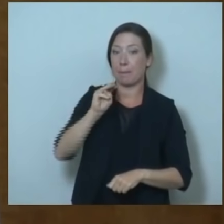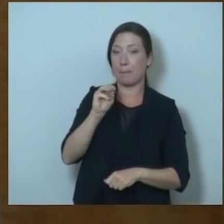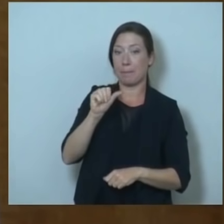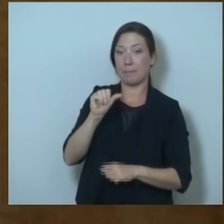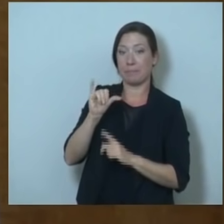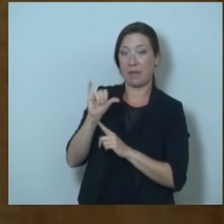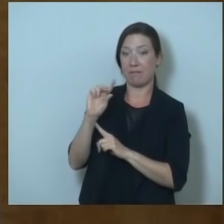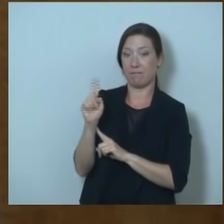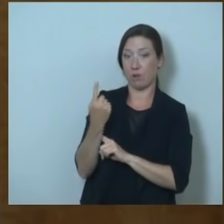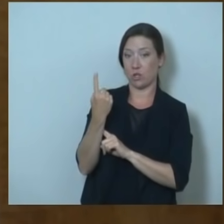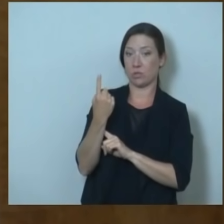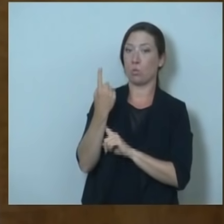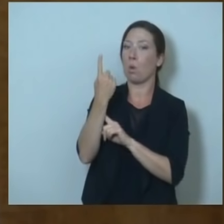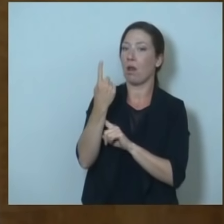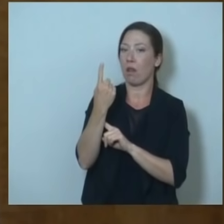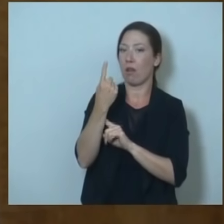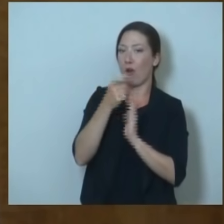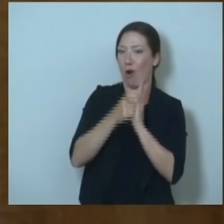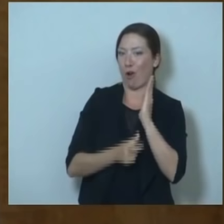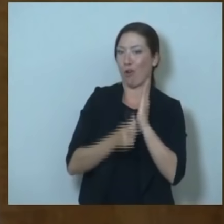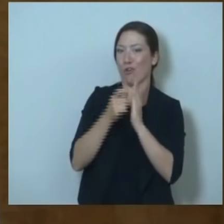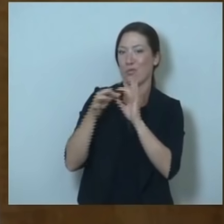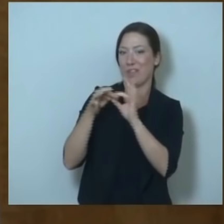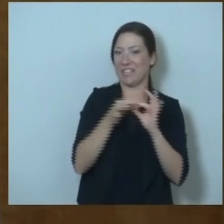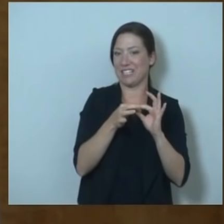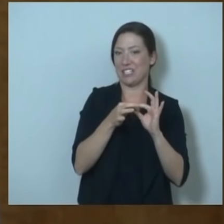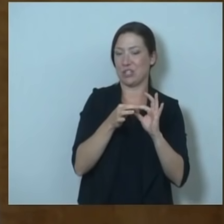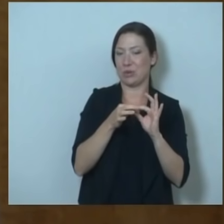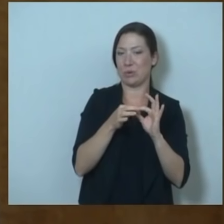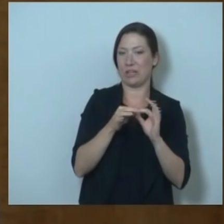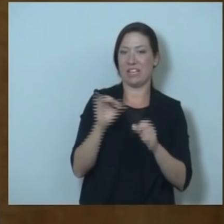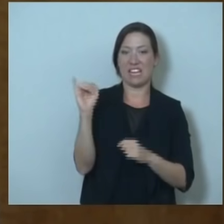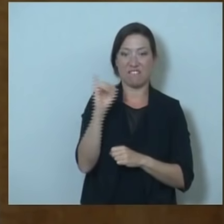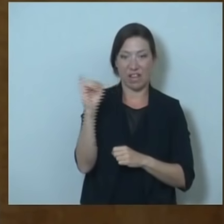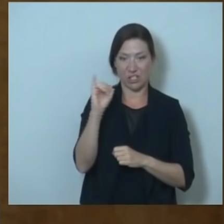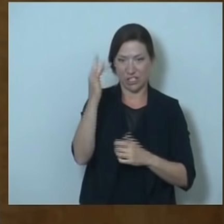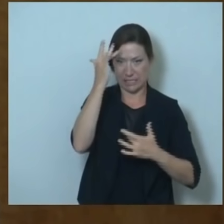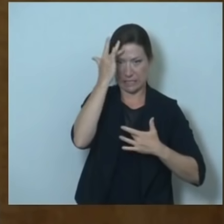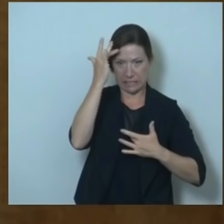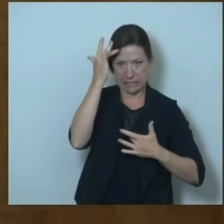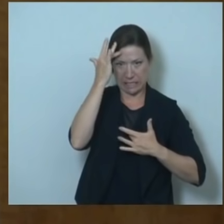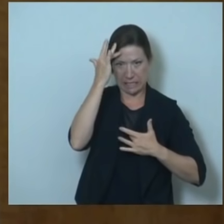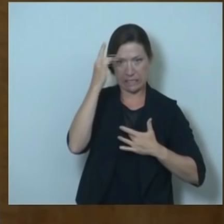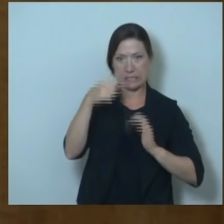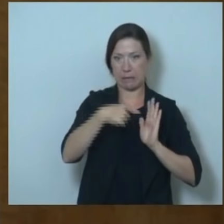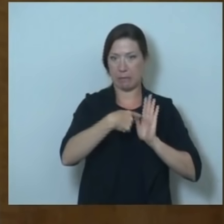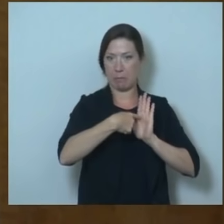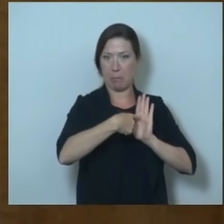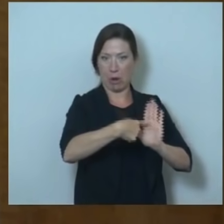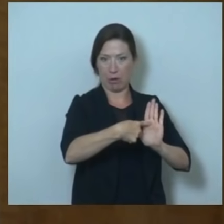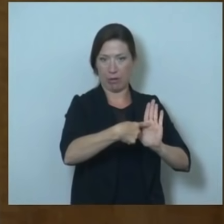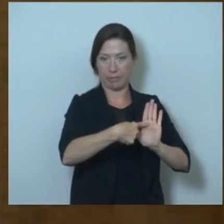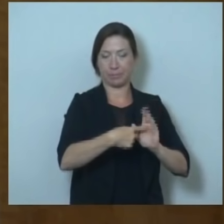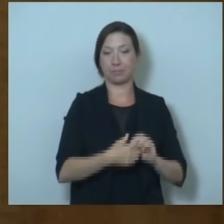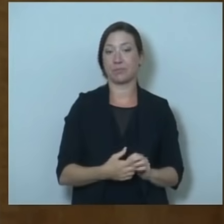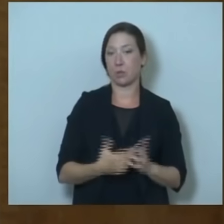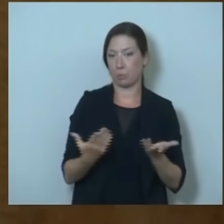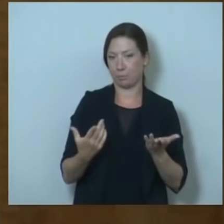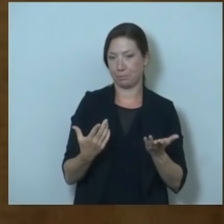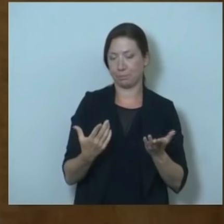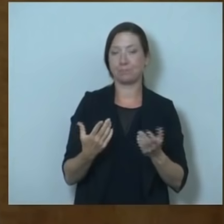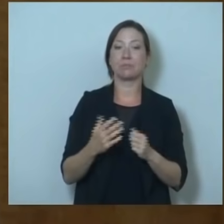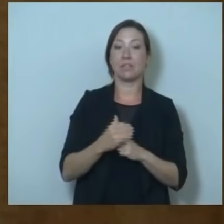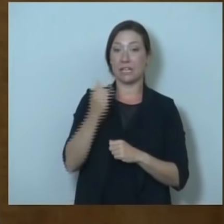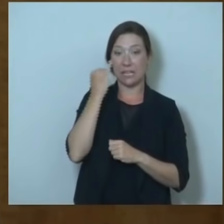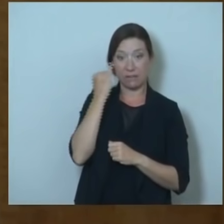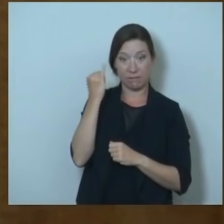modeling, and I'll just tell you the conclusion as it applies to New Mexico. If 80% of New Mexicans wore a face covering that